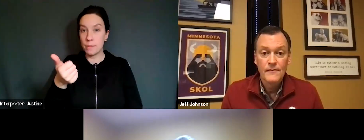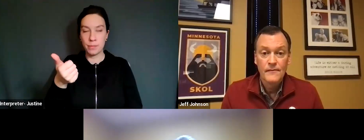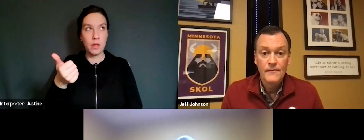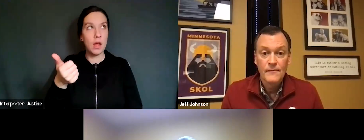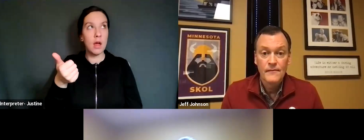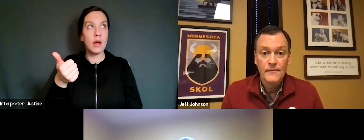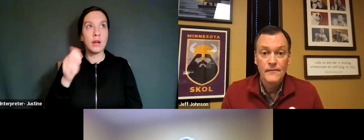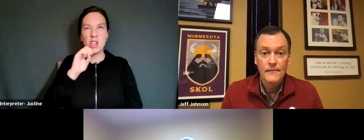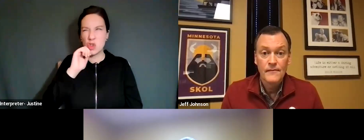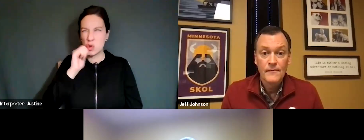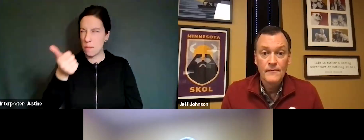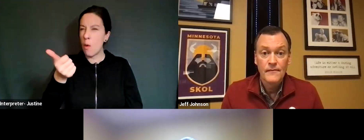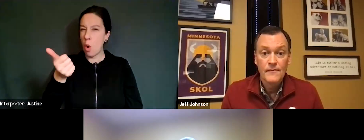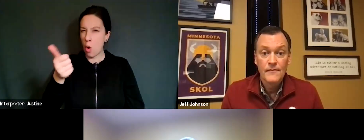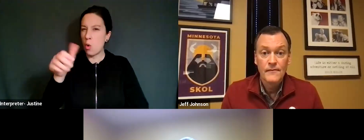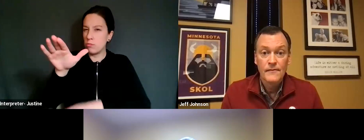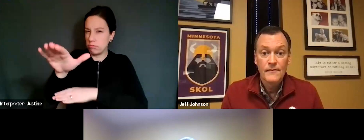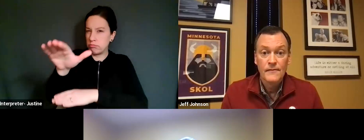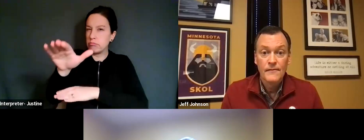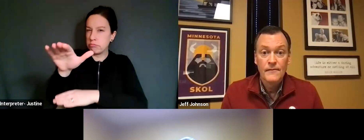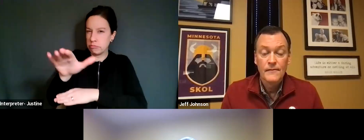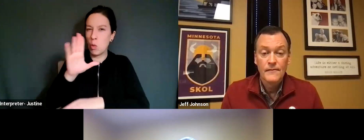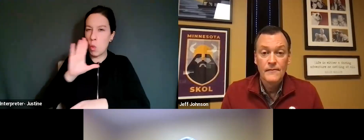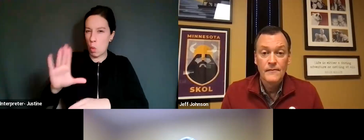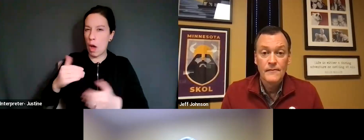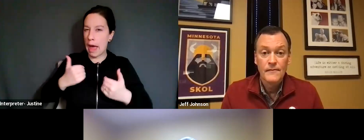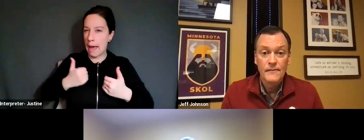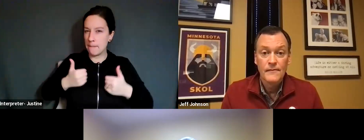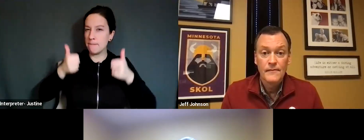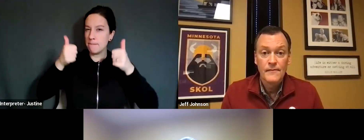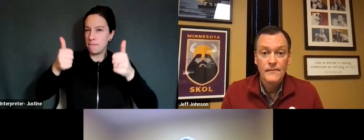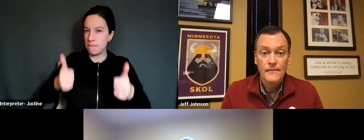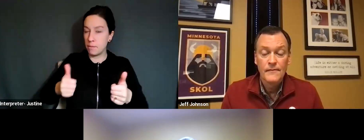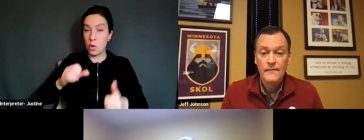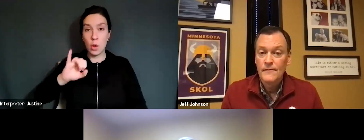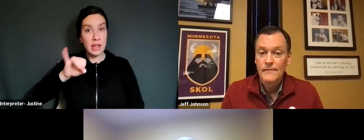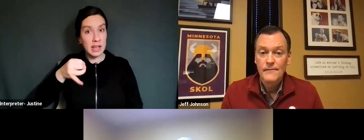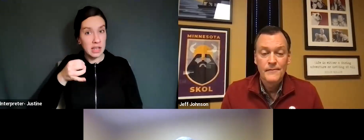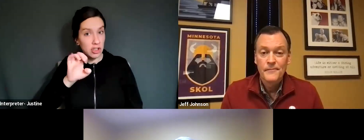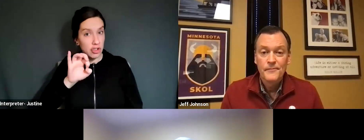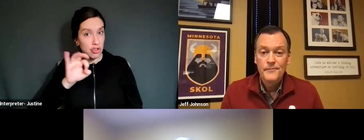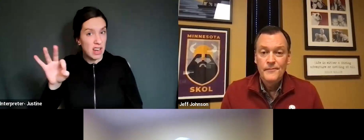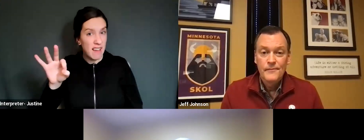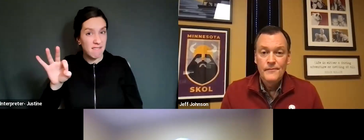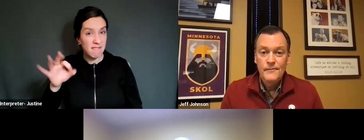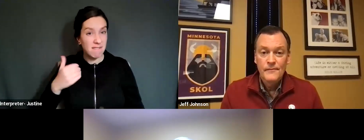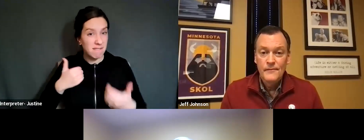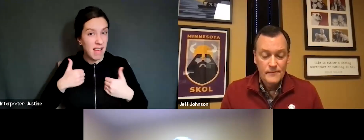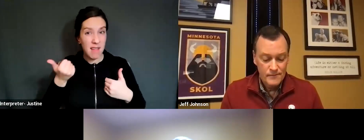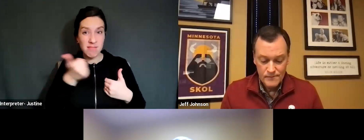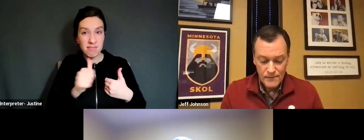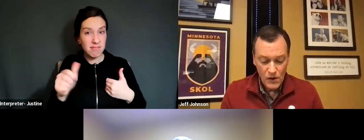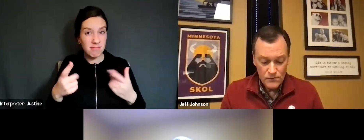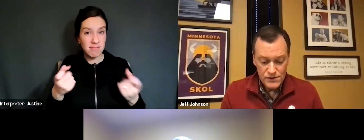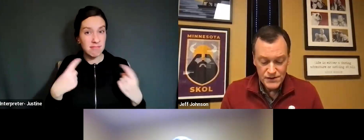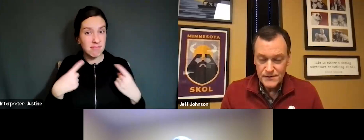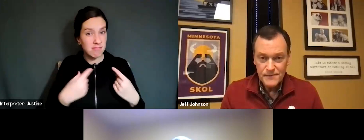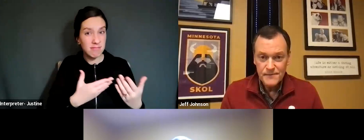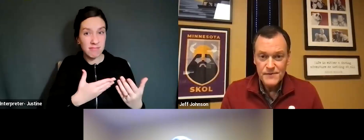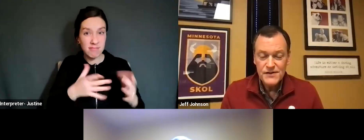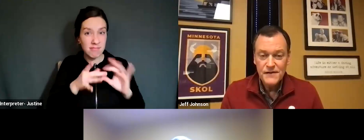of the day, we should have it up there. I don't know, Jeff, if you had any final comments before we sign off.